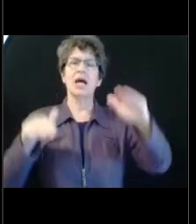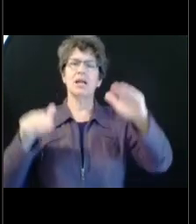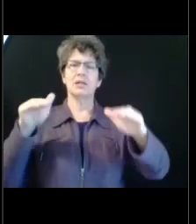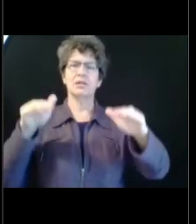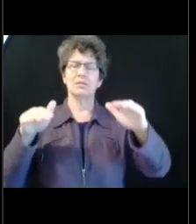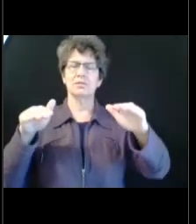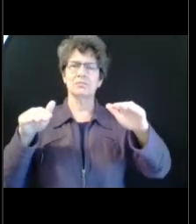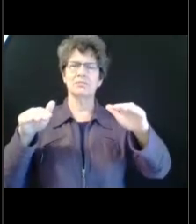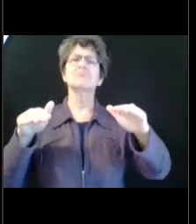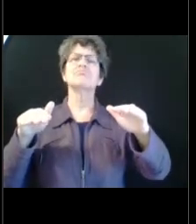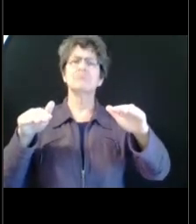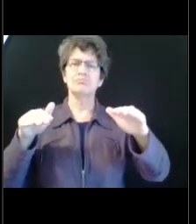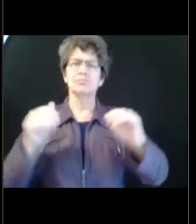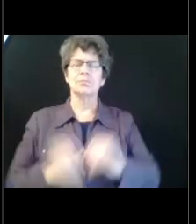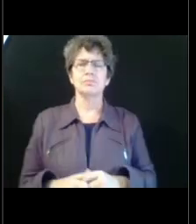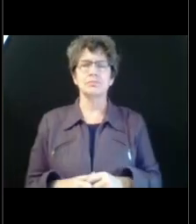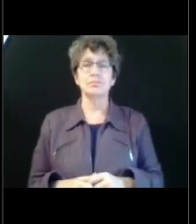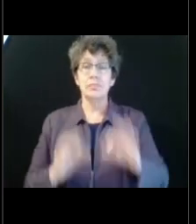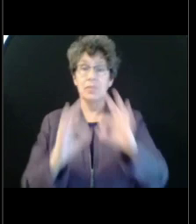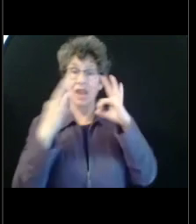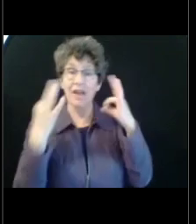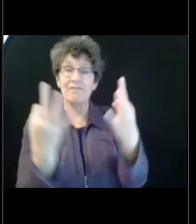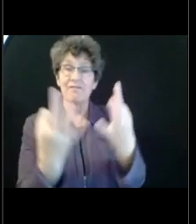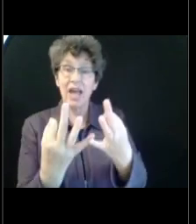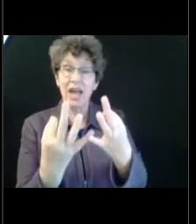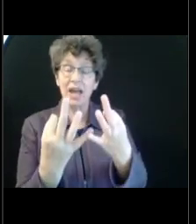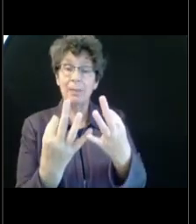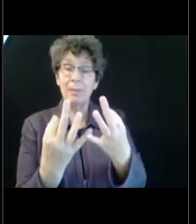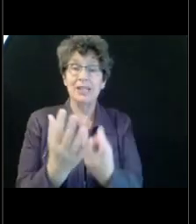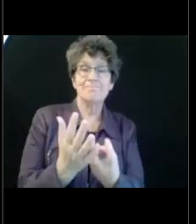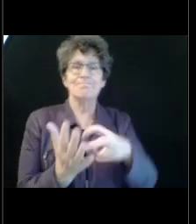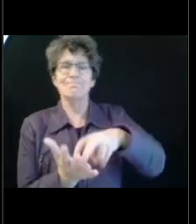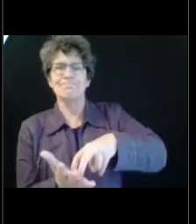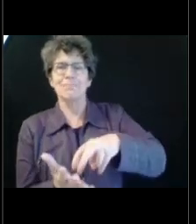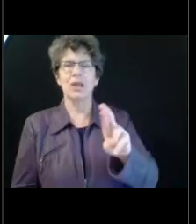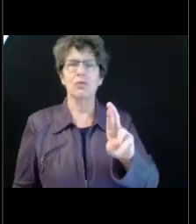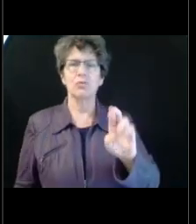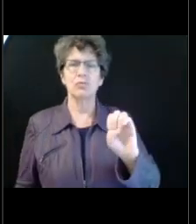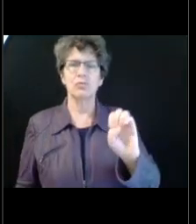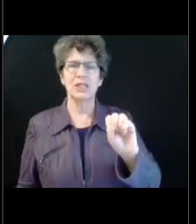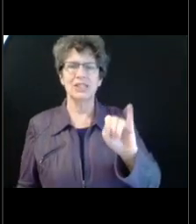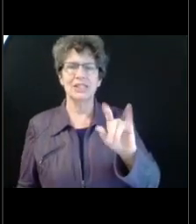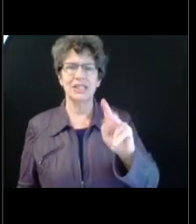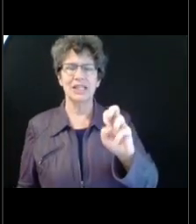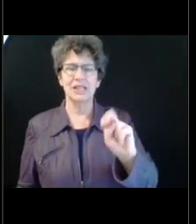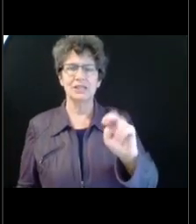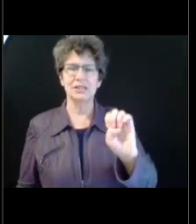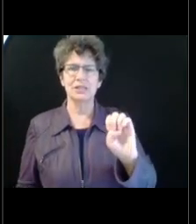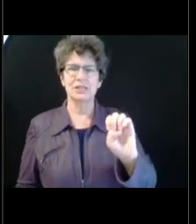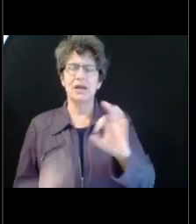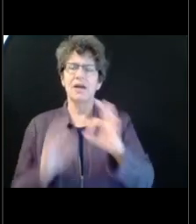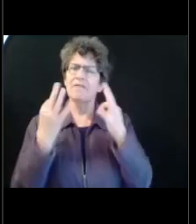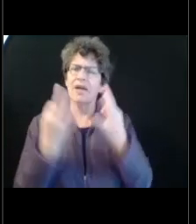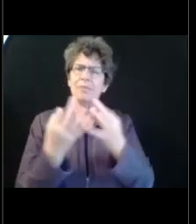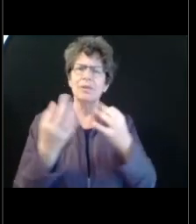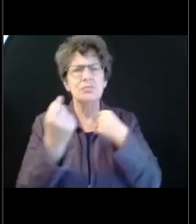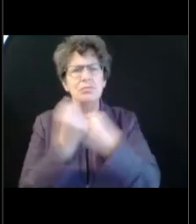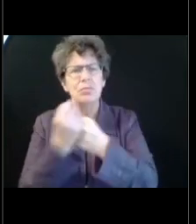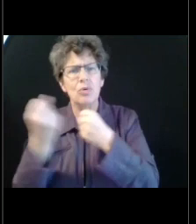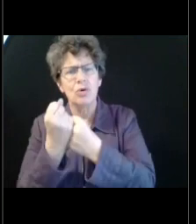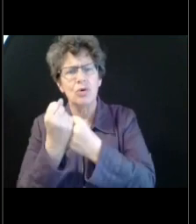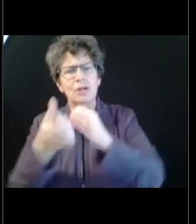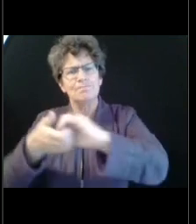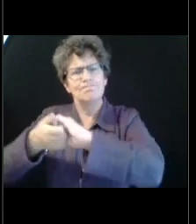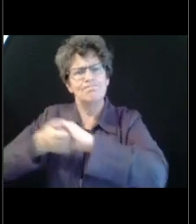level, supportive families who were cohesive, who are non-blaming, who